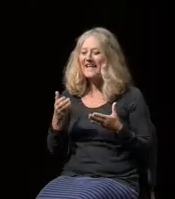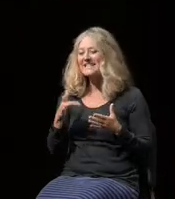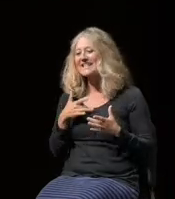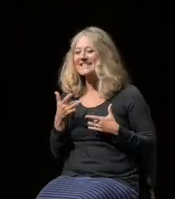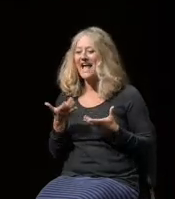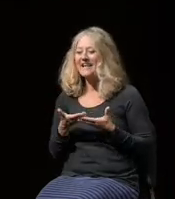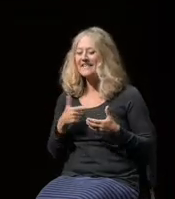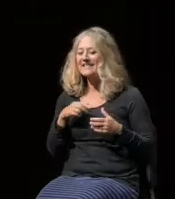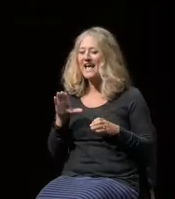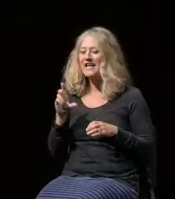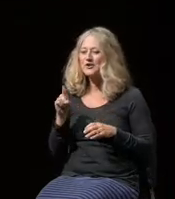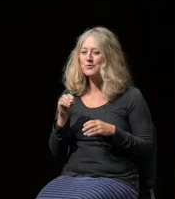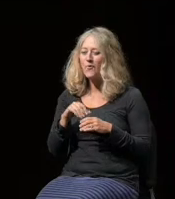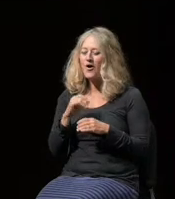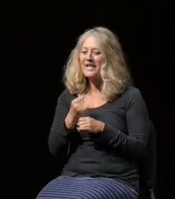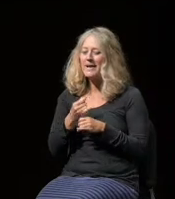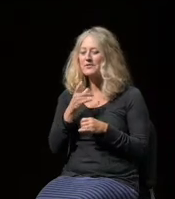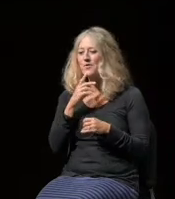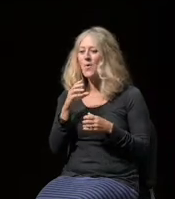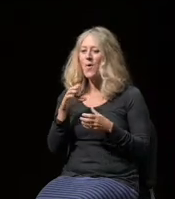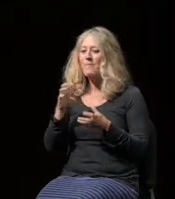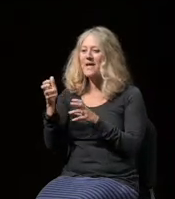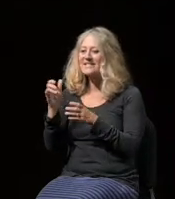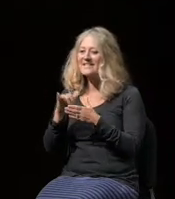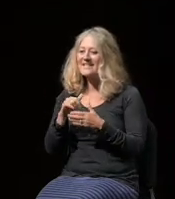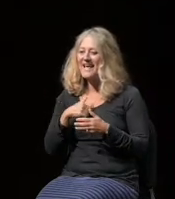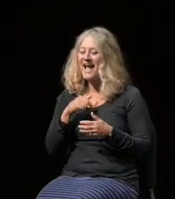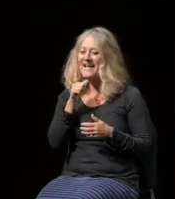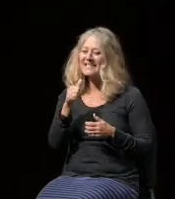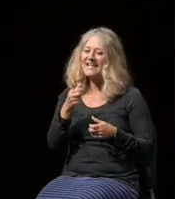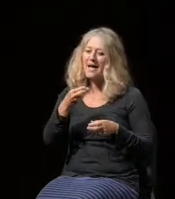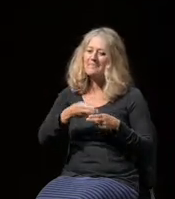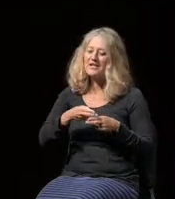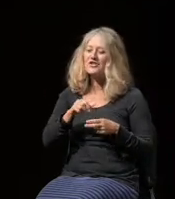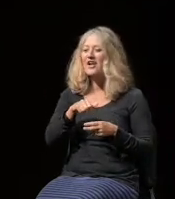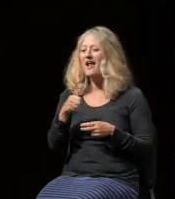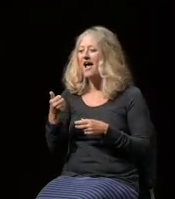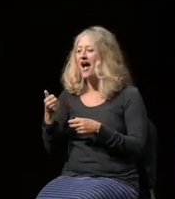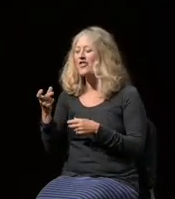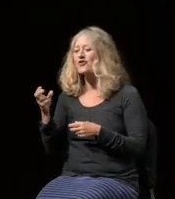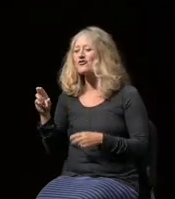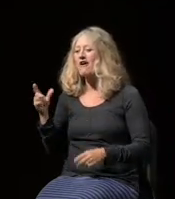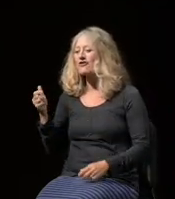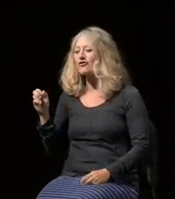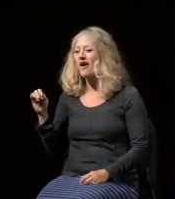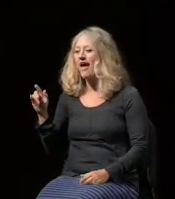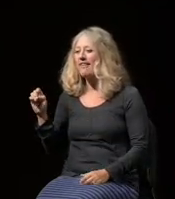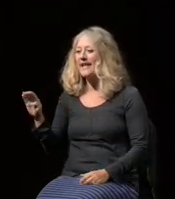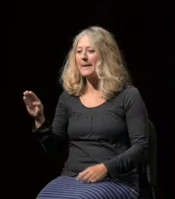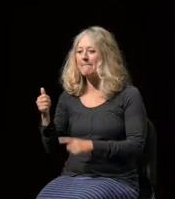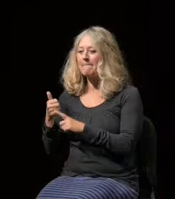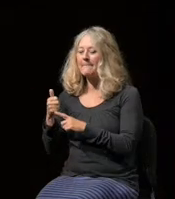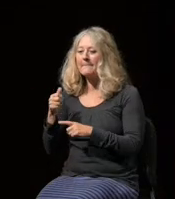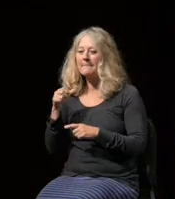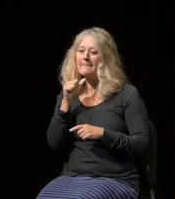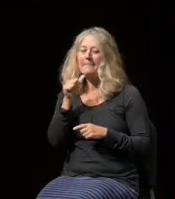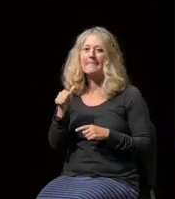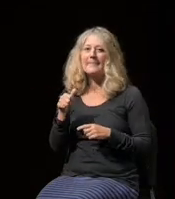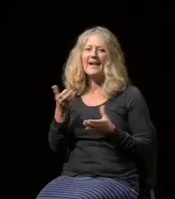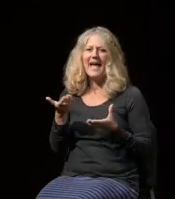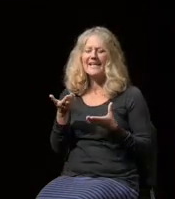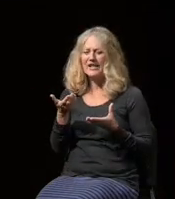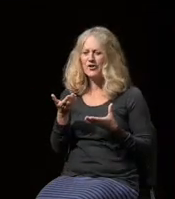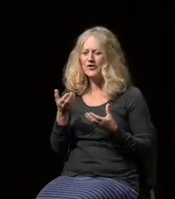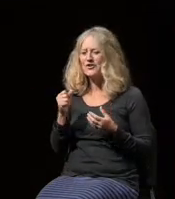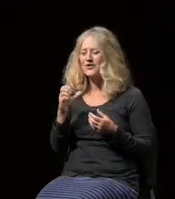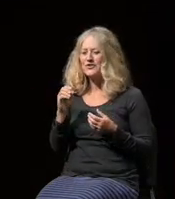I guess I'd be remiss if I didn't mention the other Dr. Gottlieb, who isn't here, I guess, but